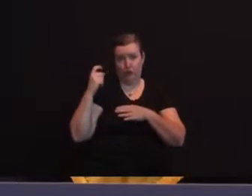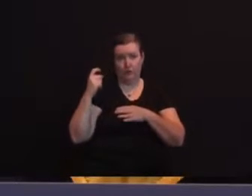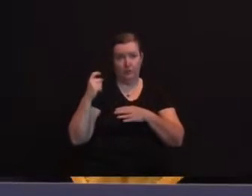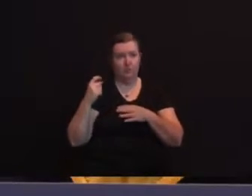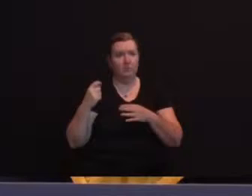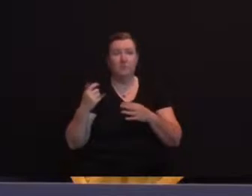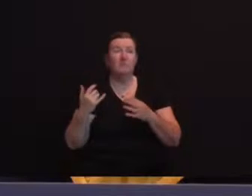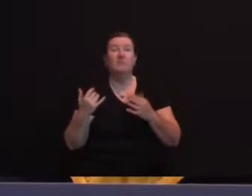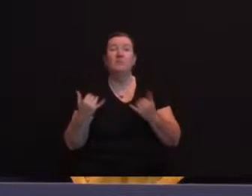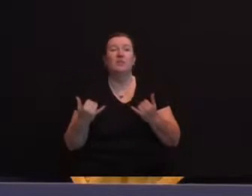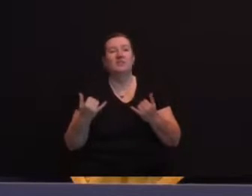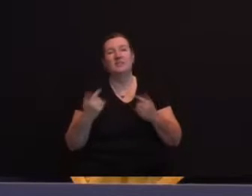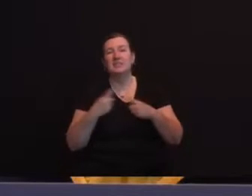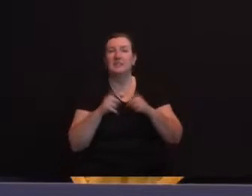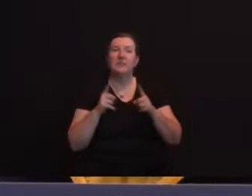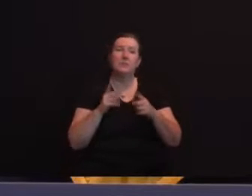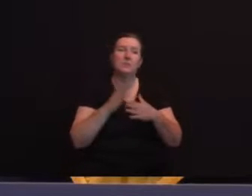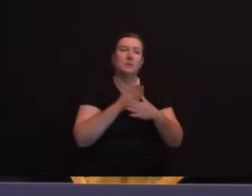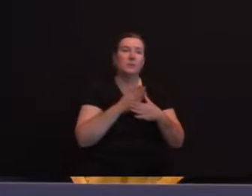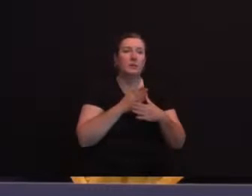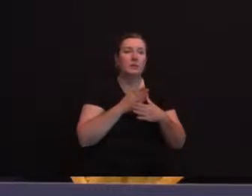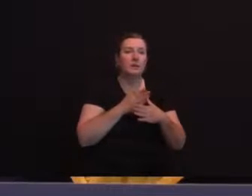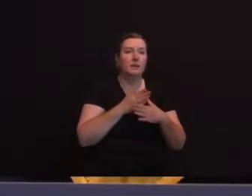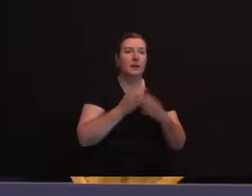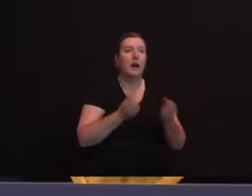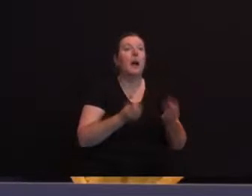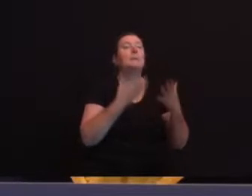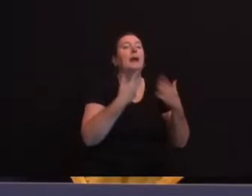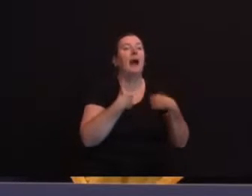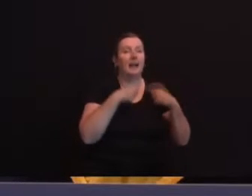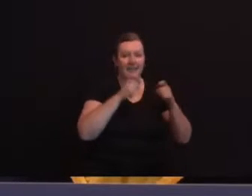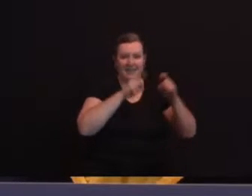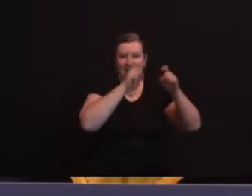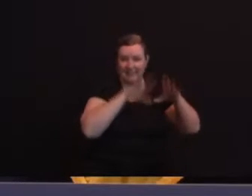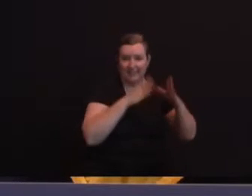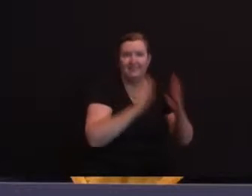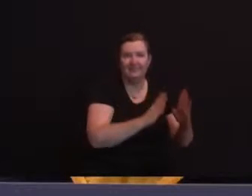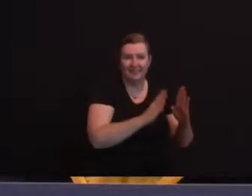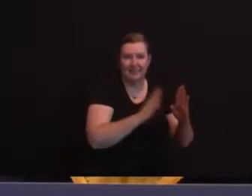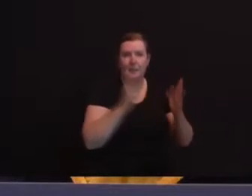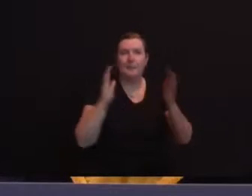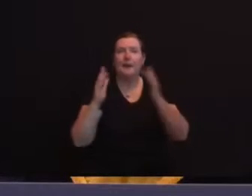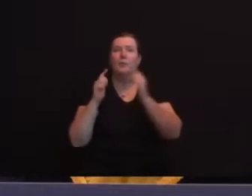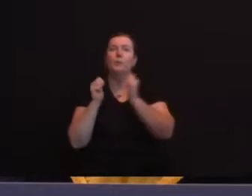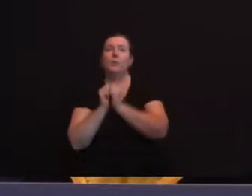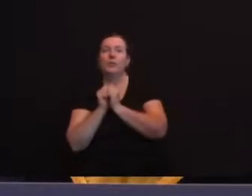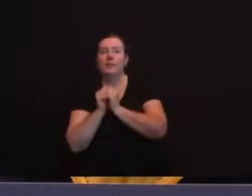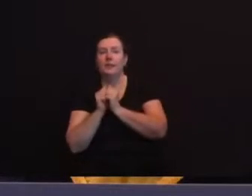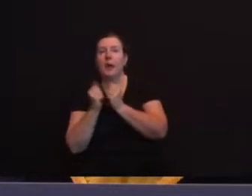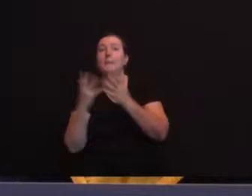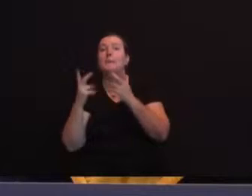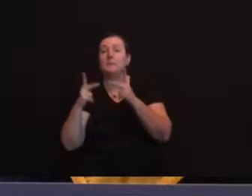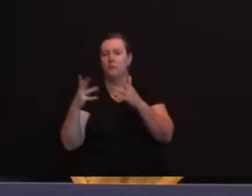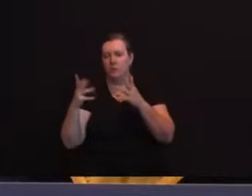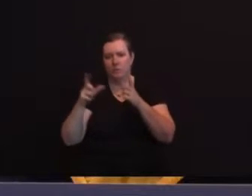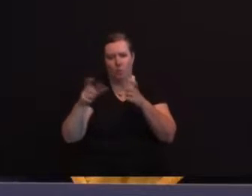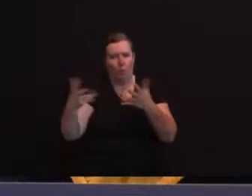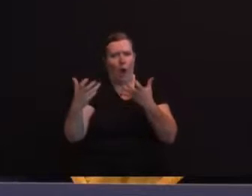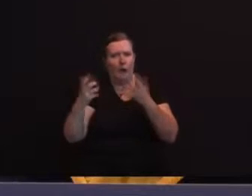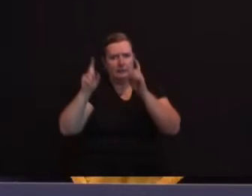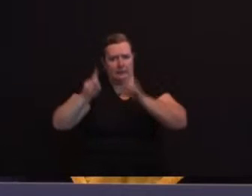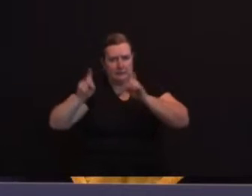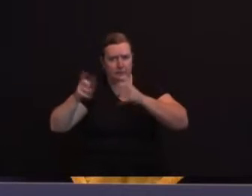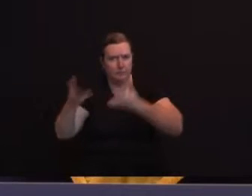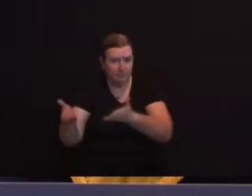what your capacity is versus how many people are demanding it. And so those are two different sides of the equation. We have the ability